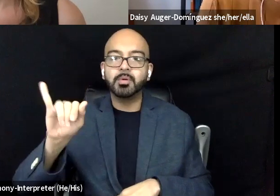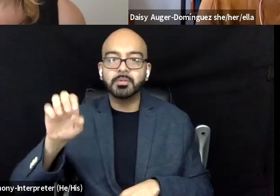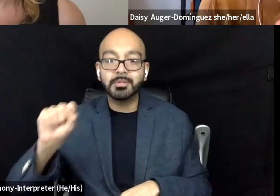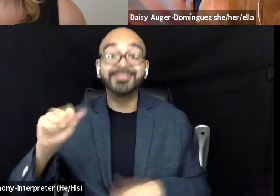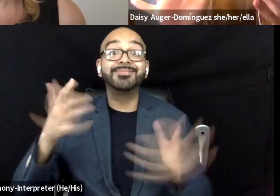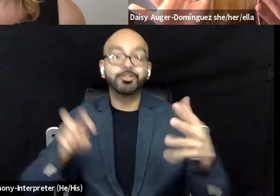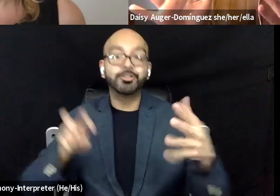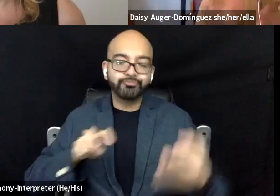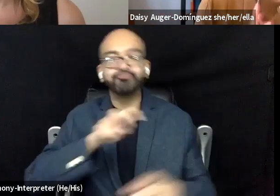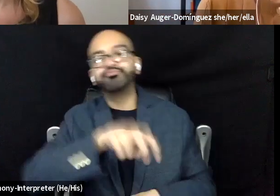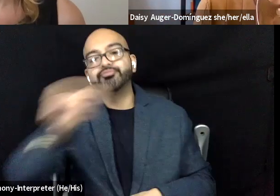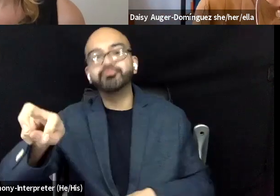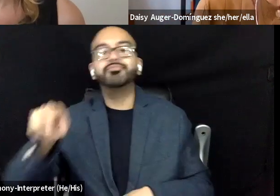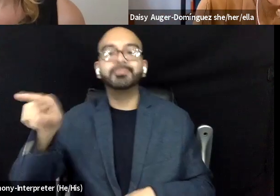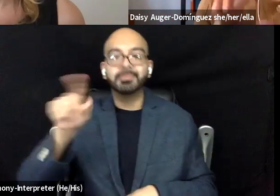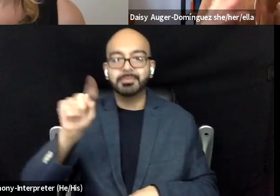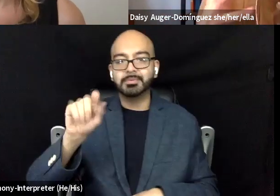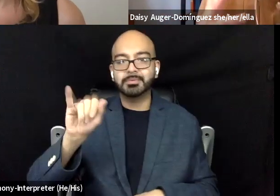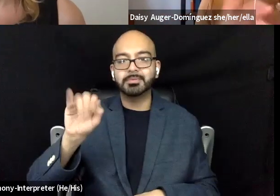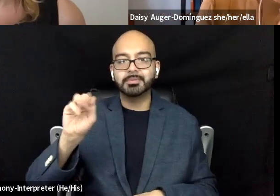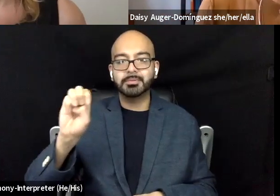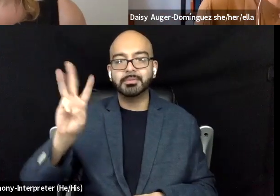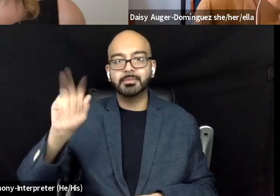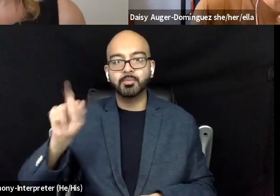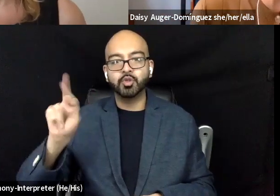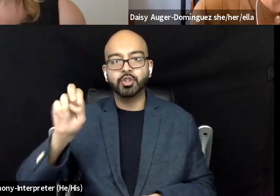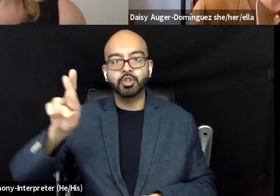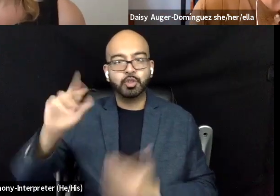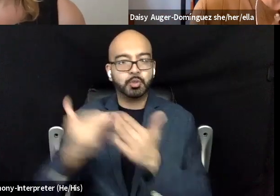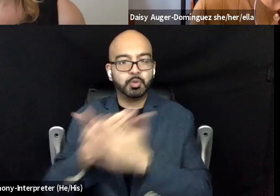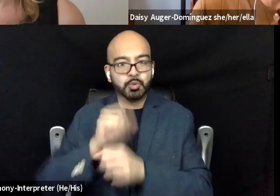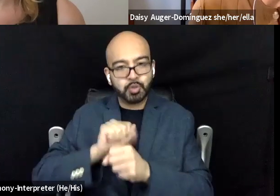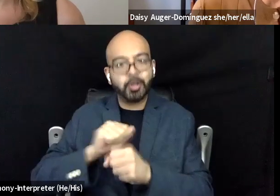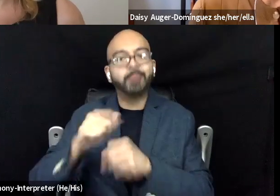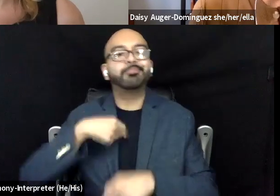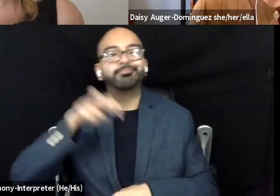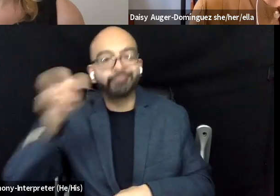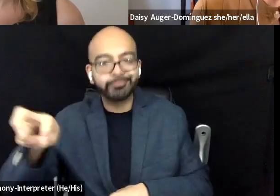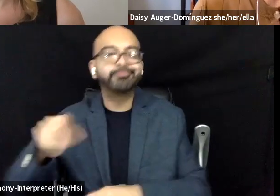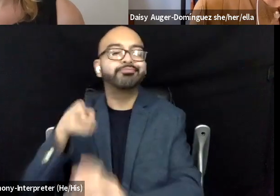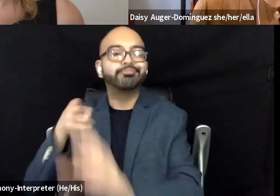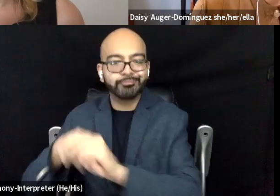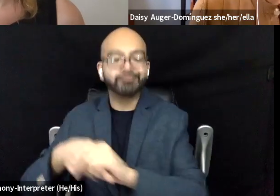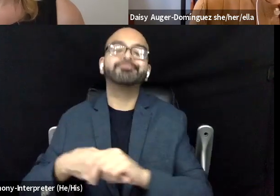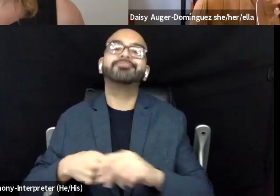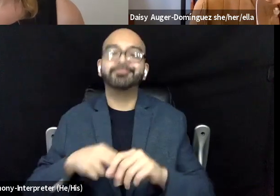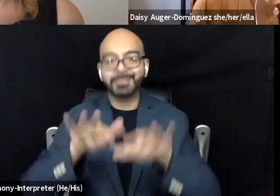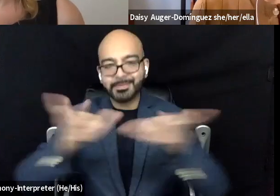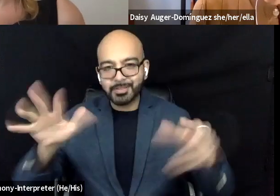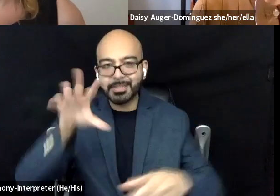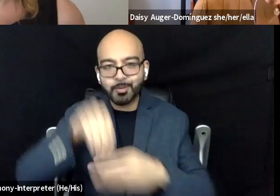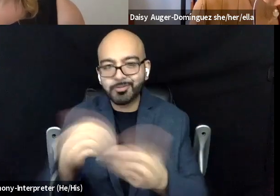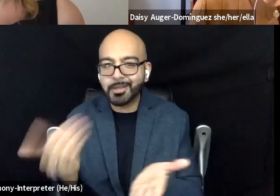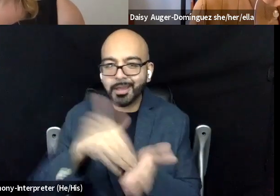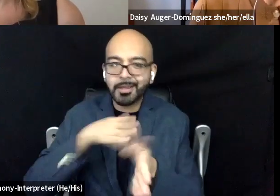move into their executive search function, focusing on diversity and inclusion, and did that for about 2 years. And then I